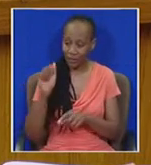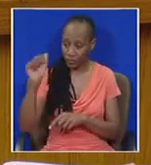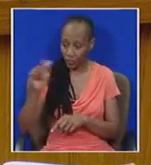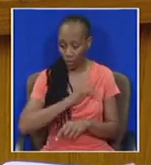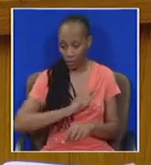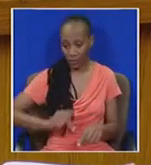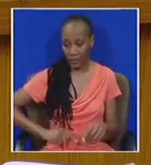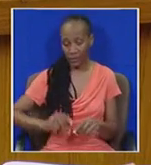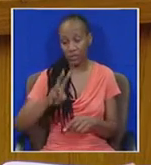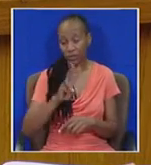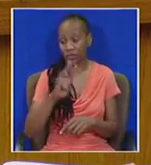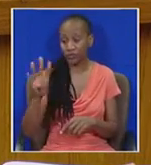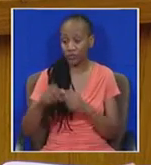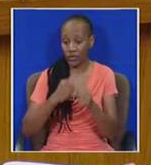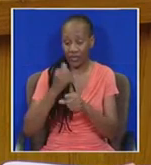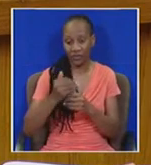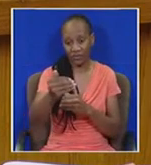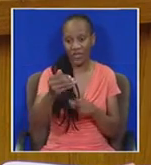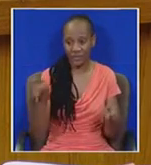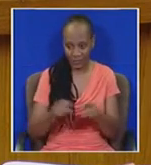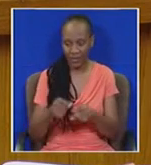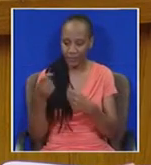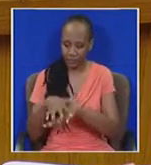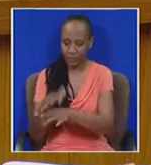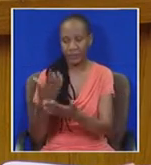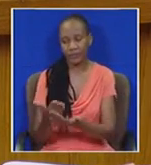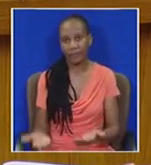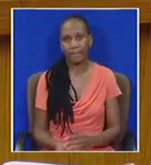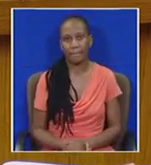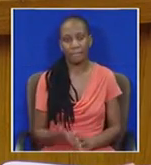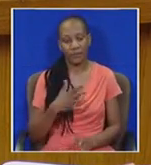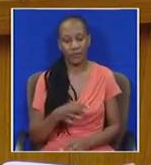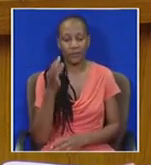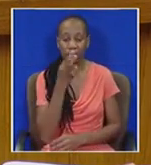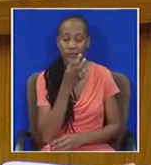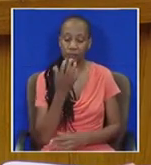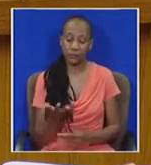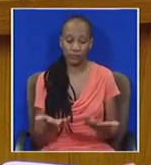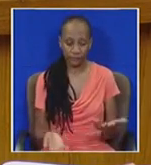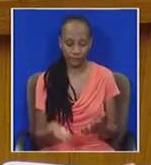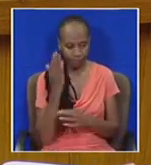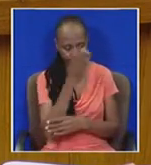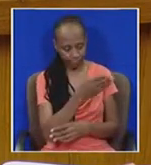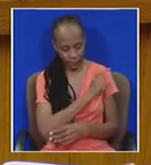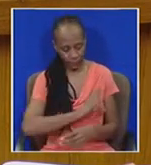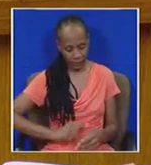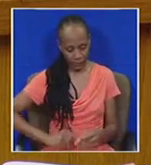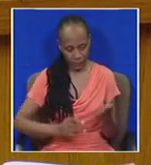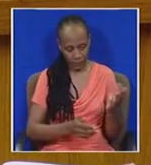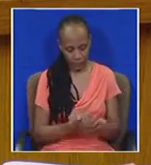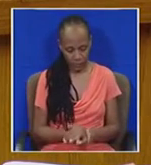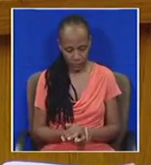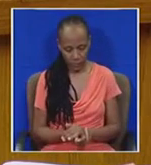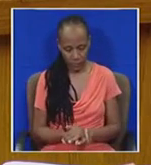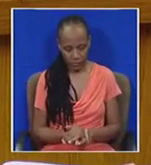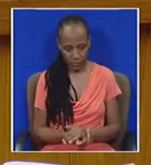time or 24 years' time, whatever the time it takes. What I wanted to say, Mr. President, to you in particular, is